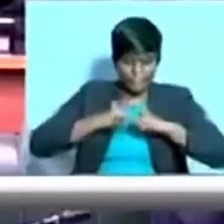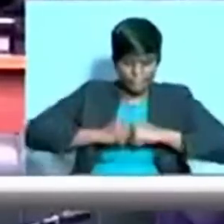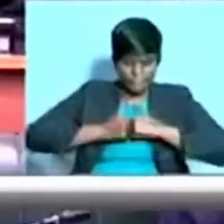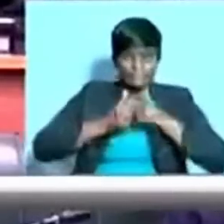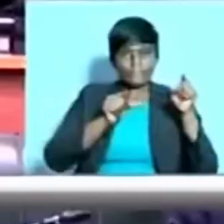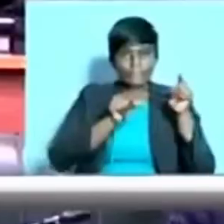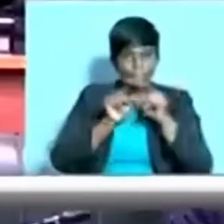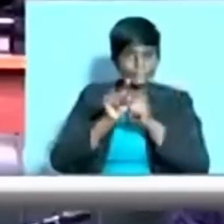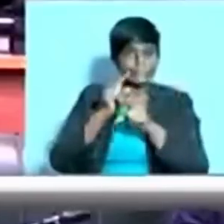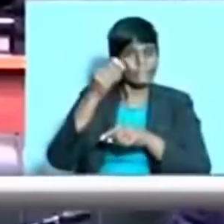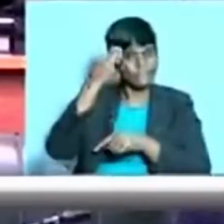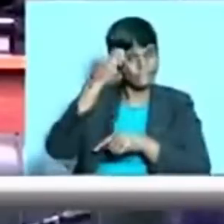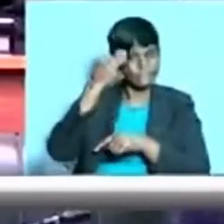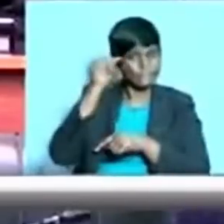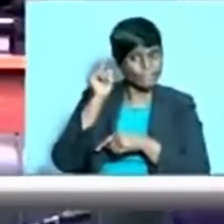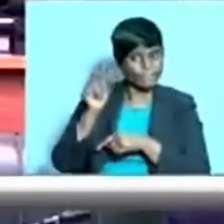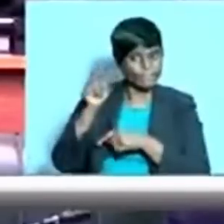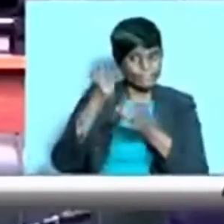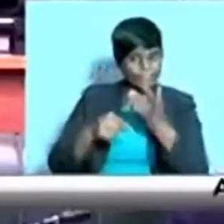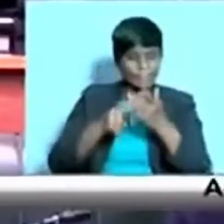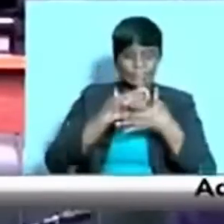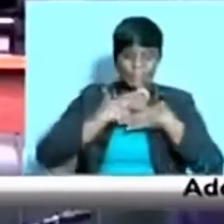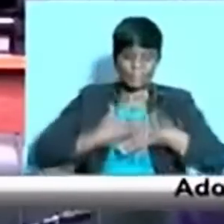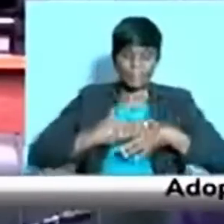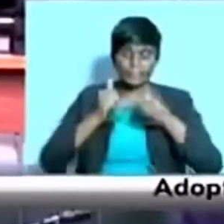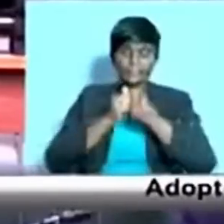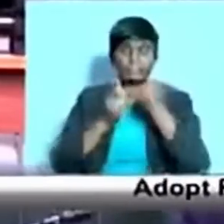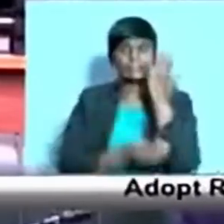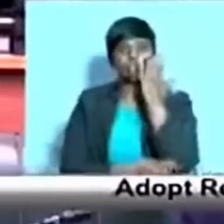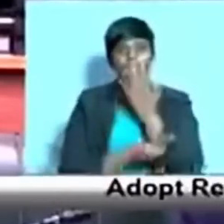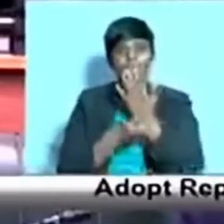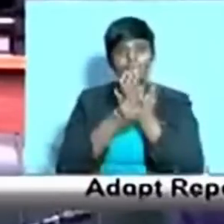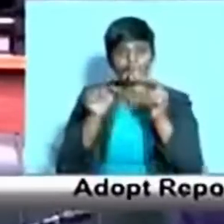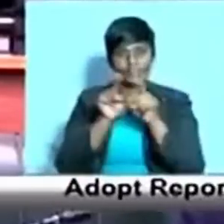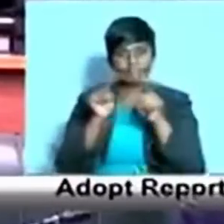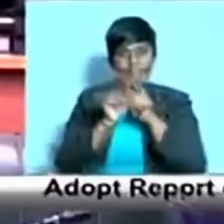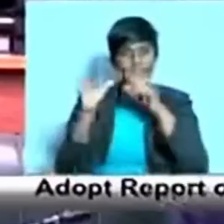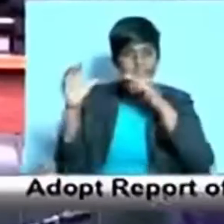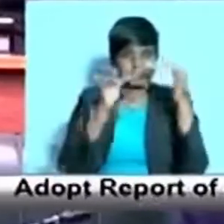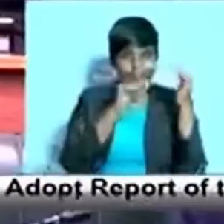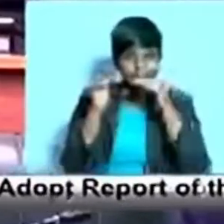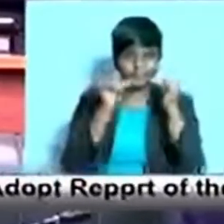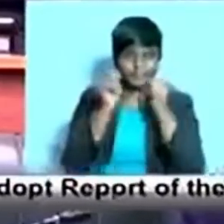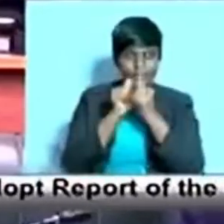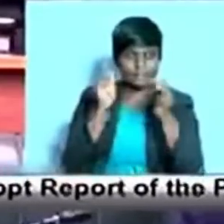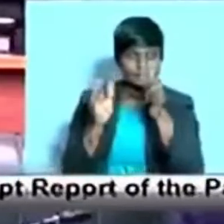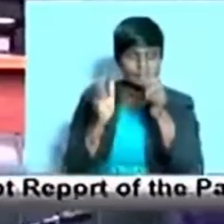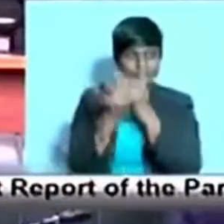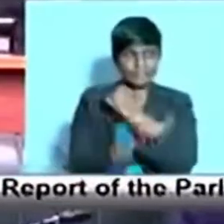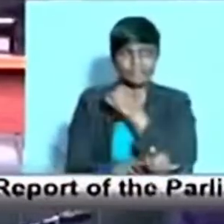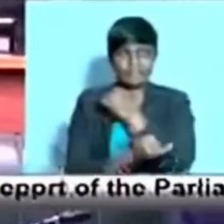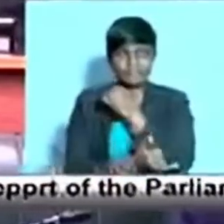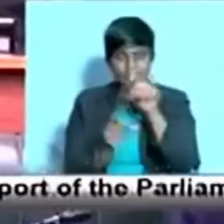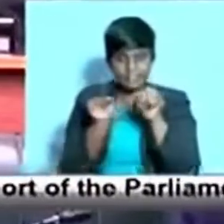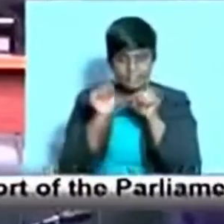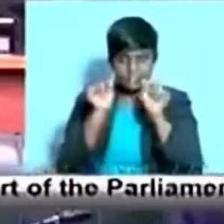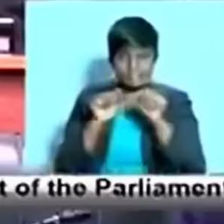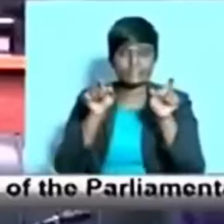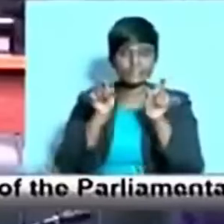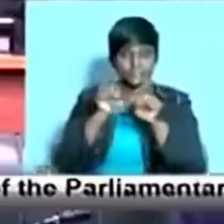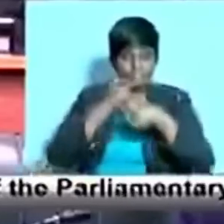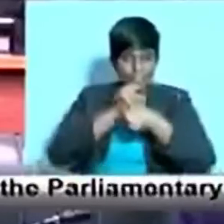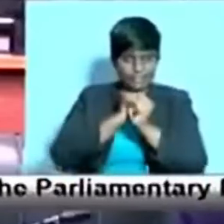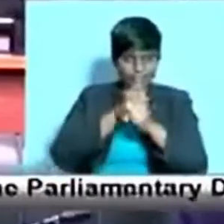took cognizance of the nexus between peace and development. Conflict within and between countries can jeopardize